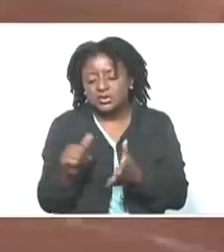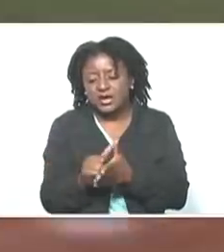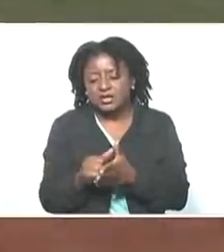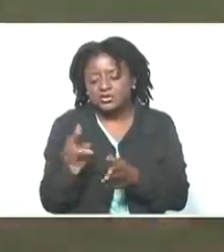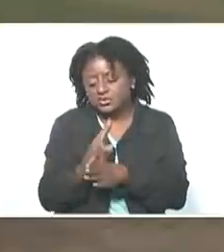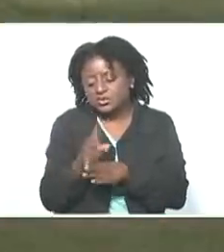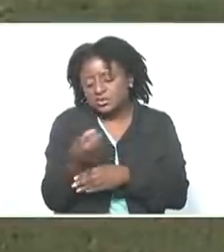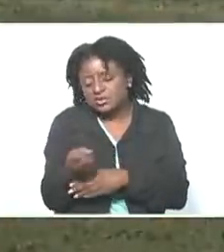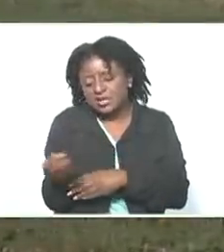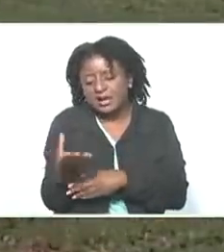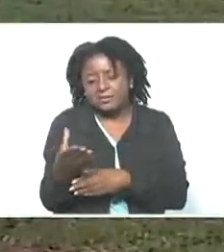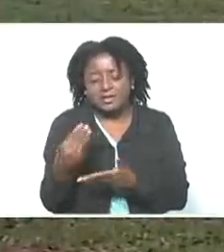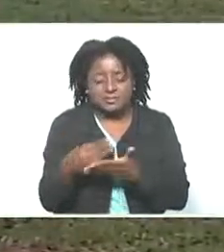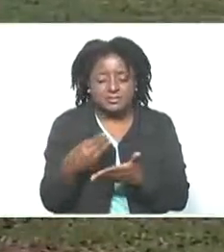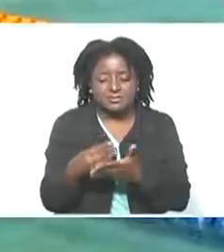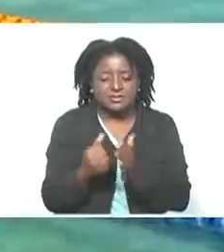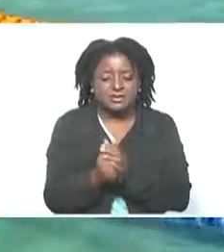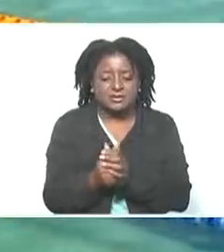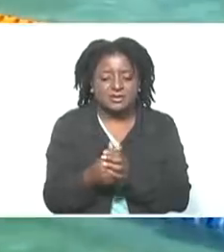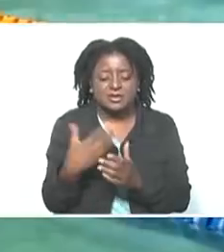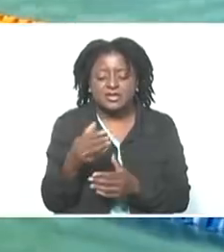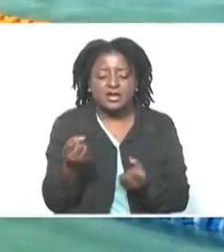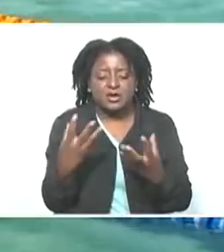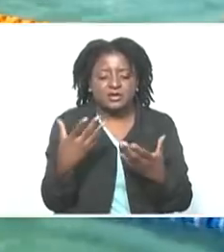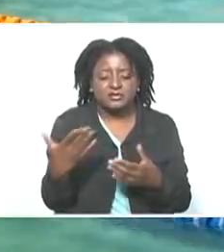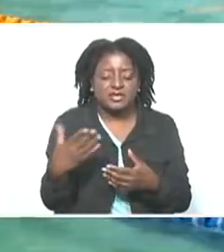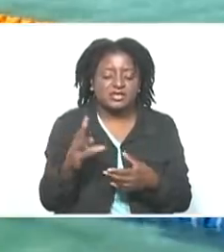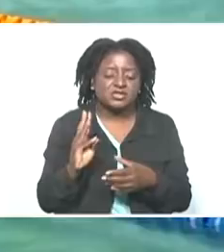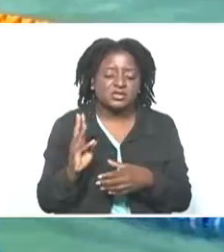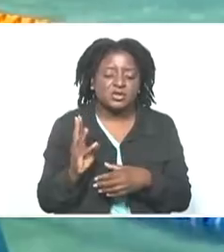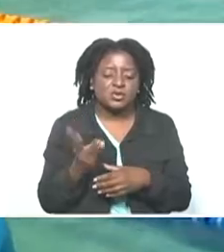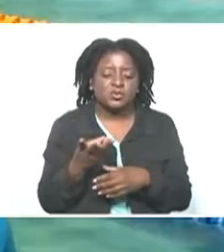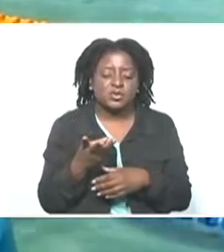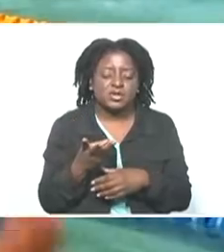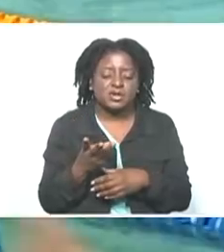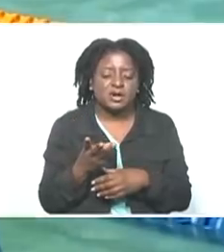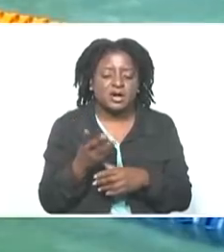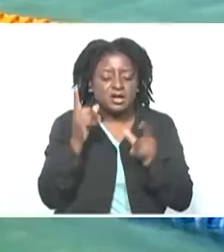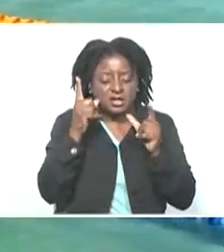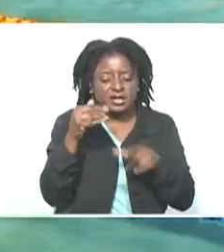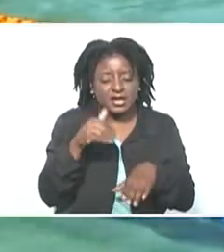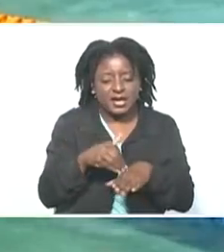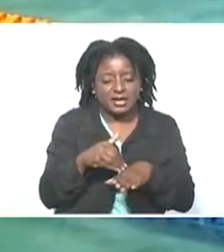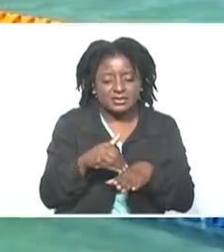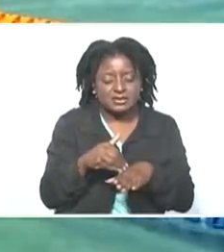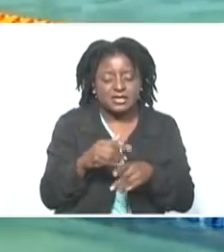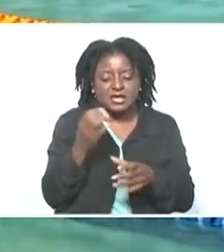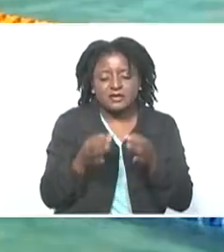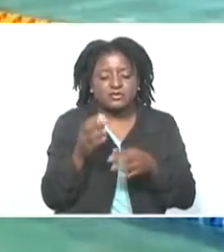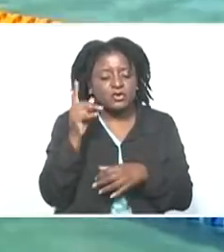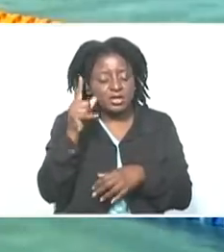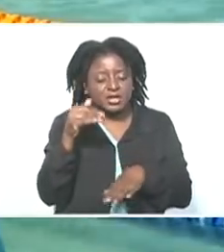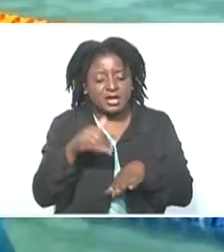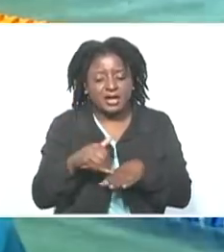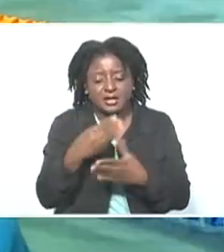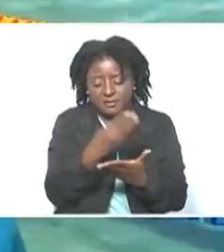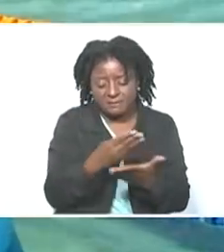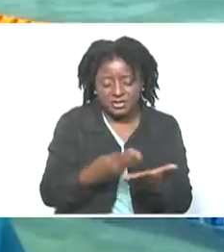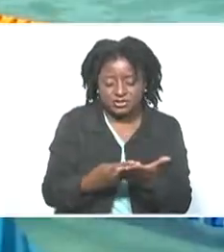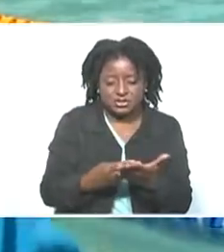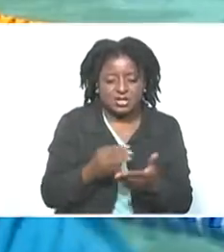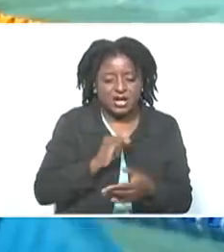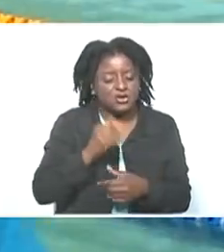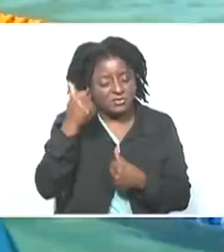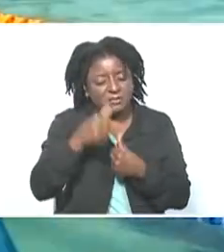in the past as far as budgets. I'm not going to get into that, but if you're looking at the budget, I remember my Uncle Dervit